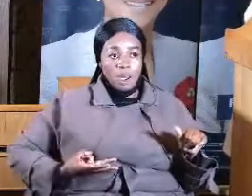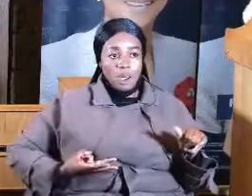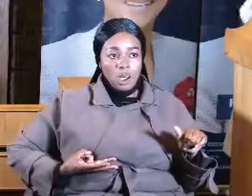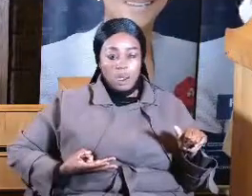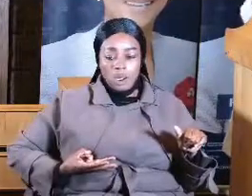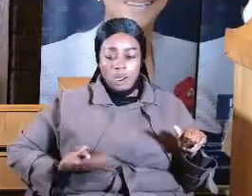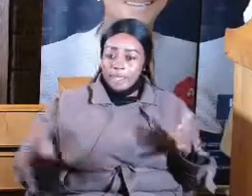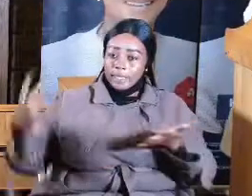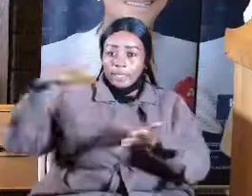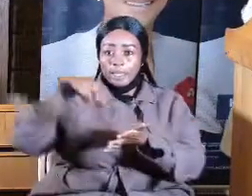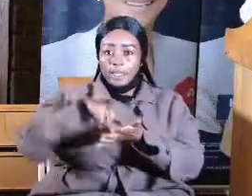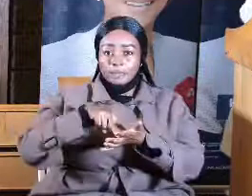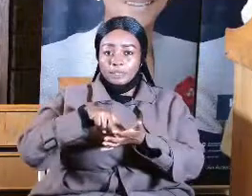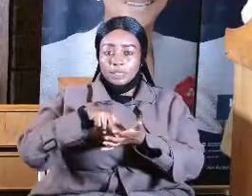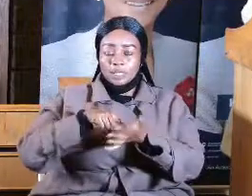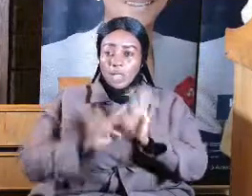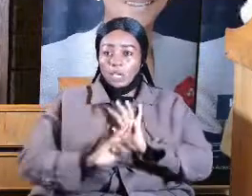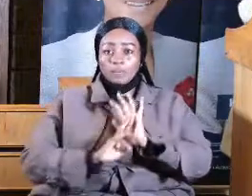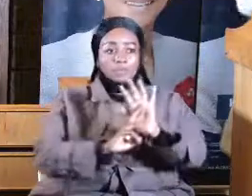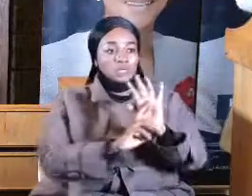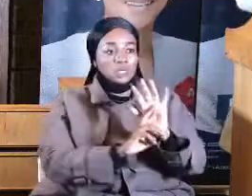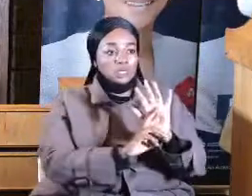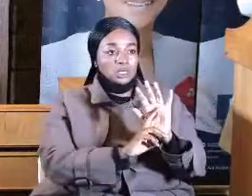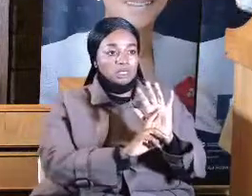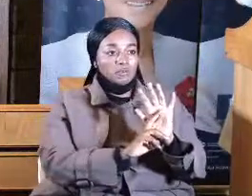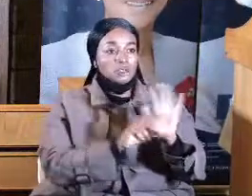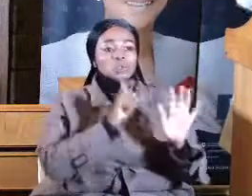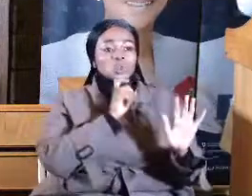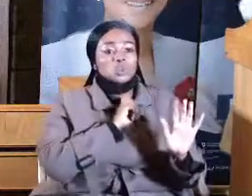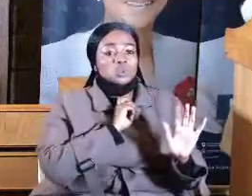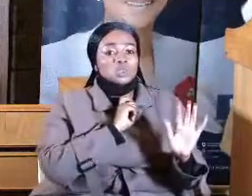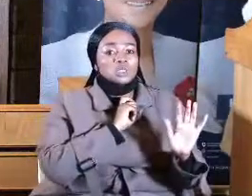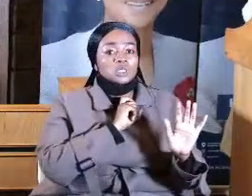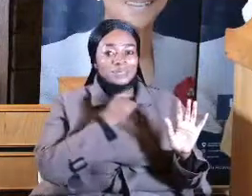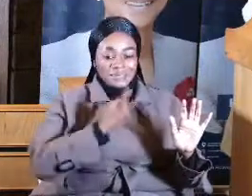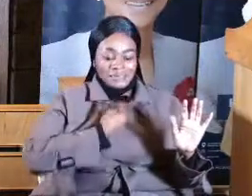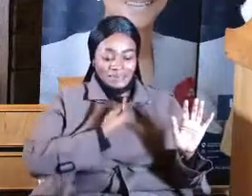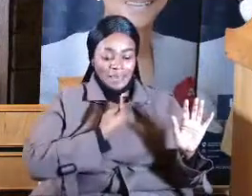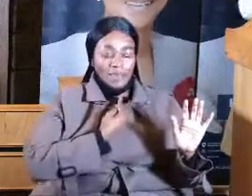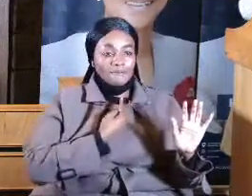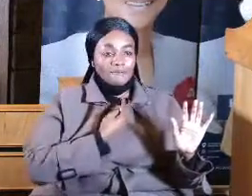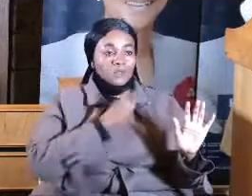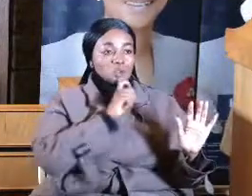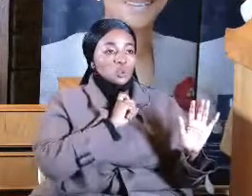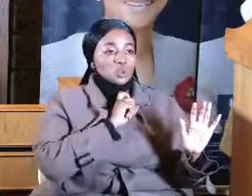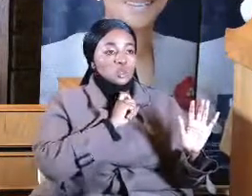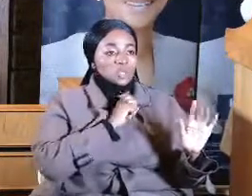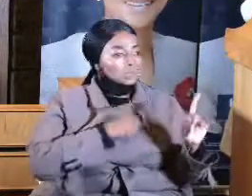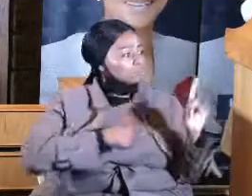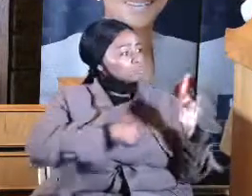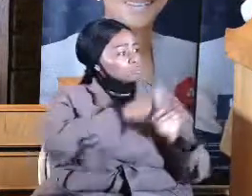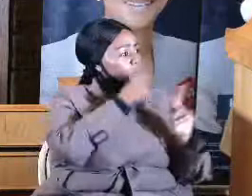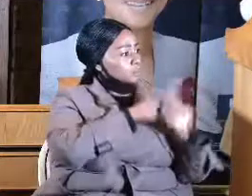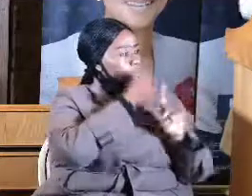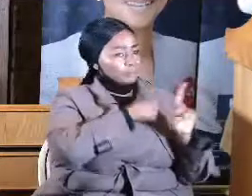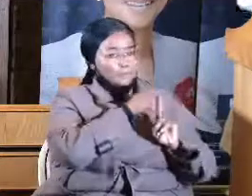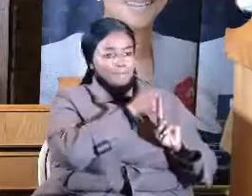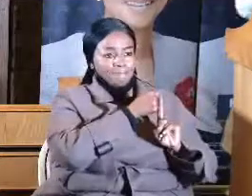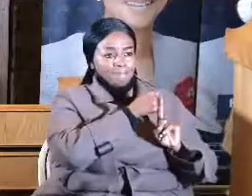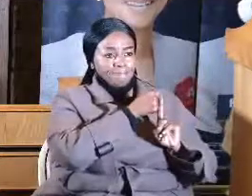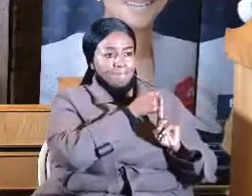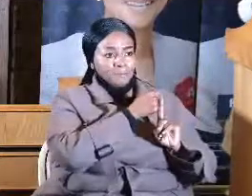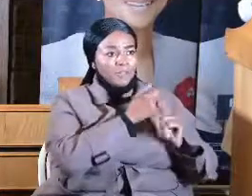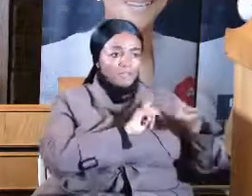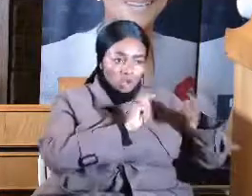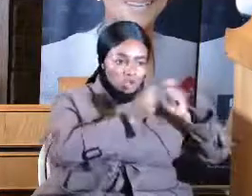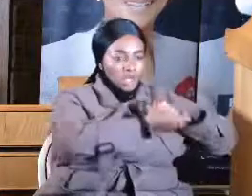getting up and standing up and be able to use ourselves as advocates for